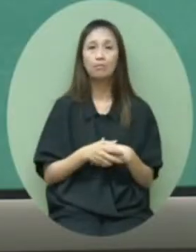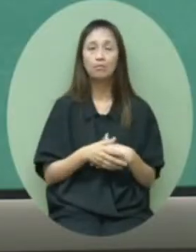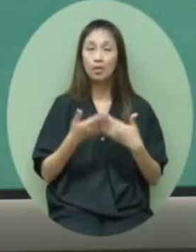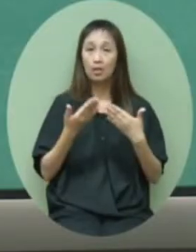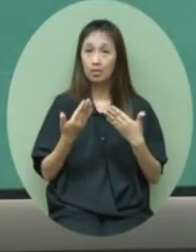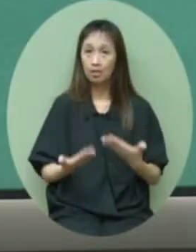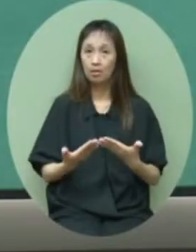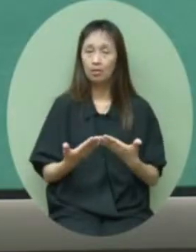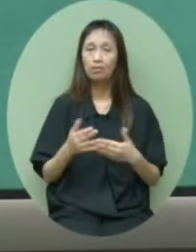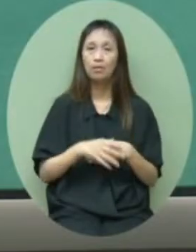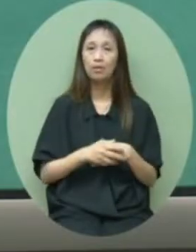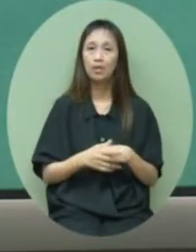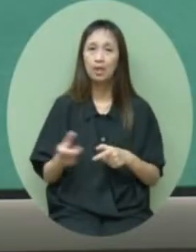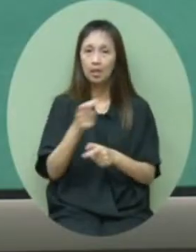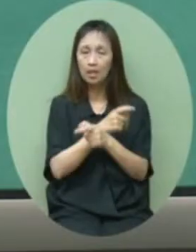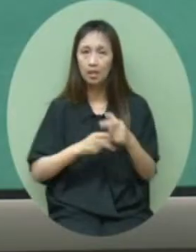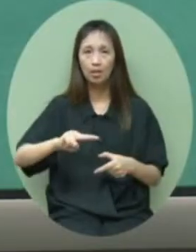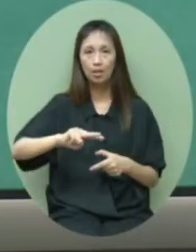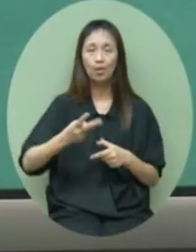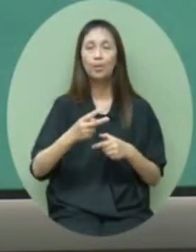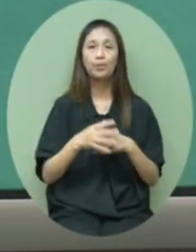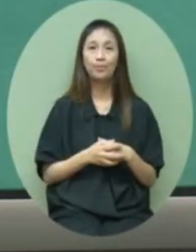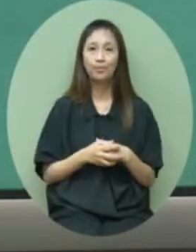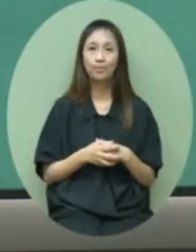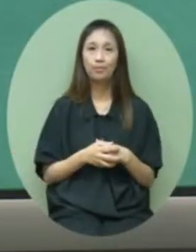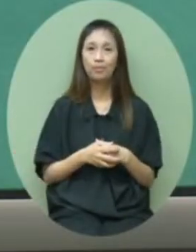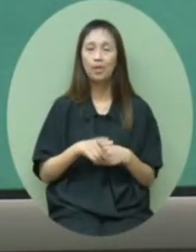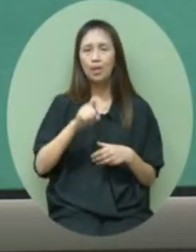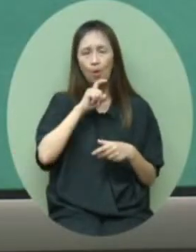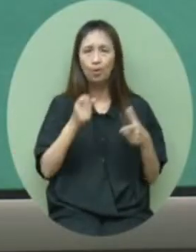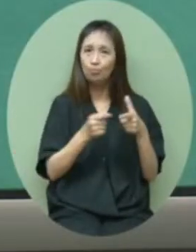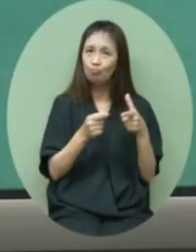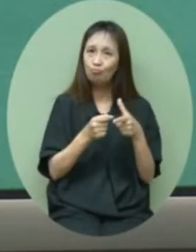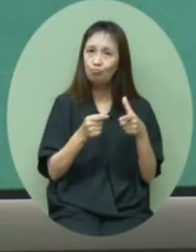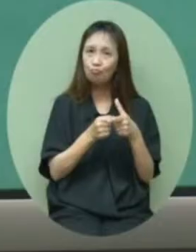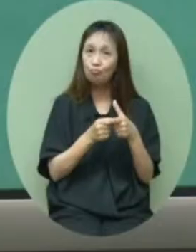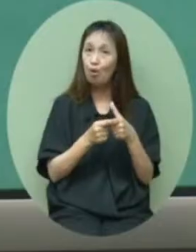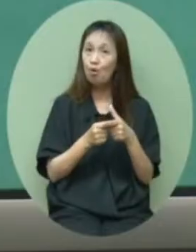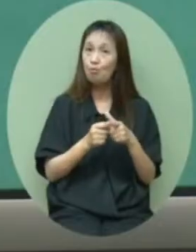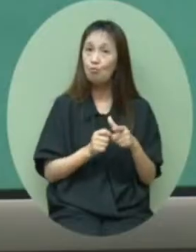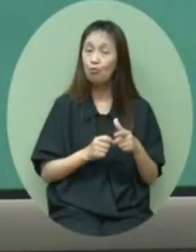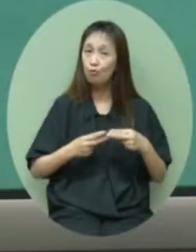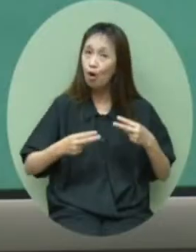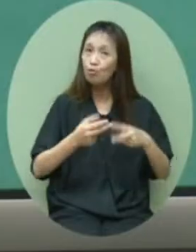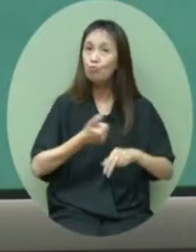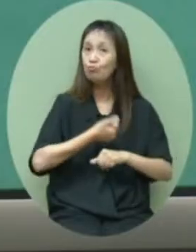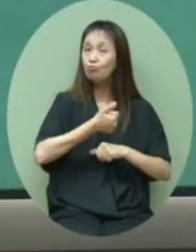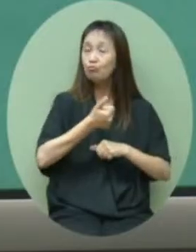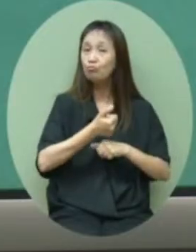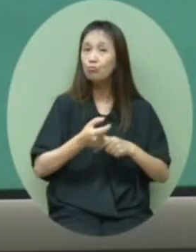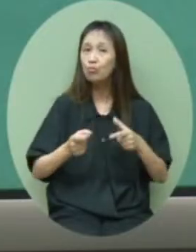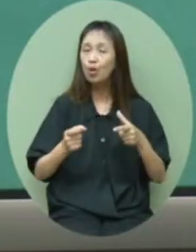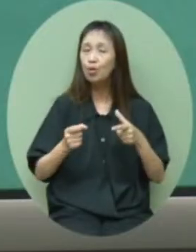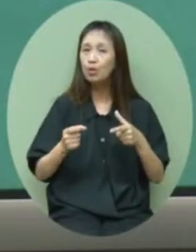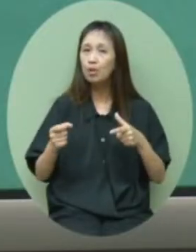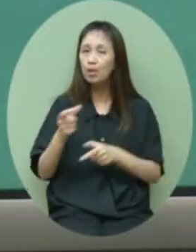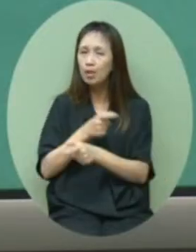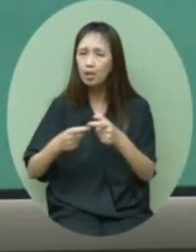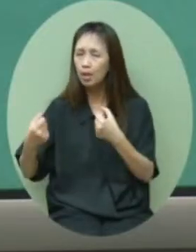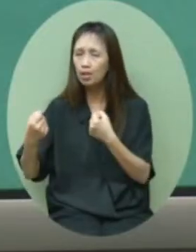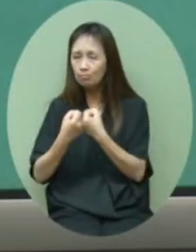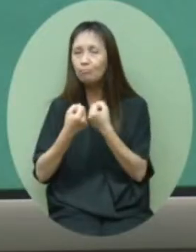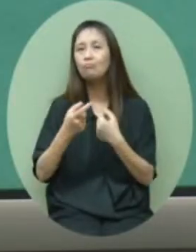year. And Hong Kong is also entering an economic transition stage. Some sectors are performing